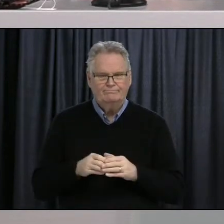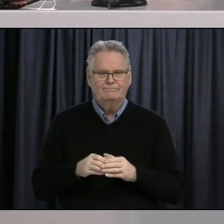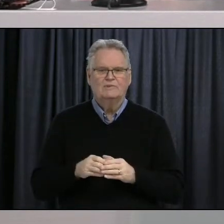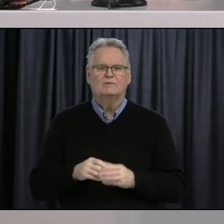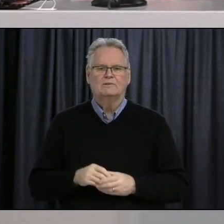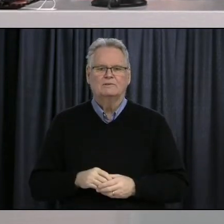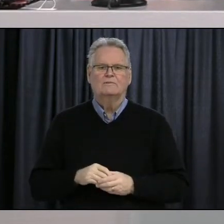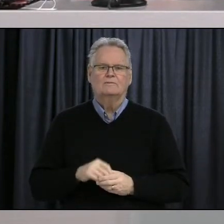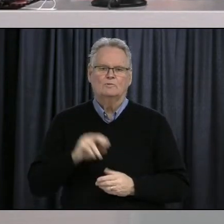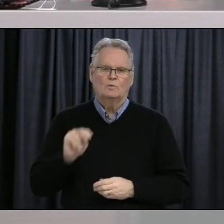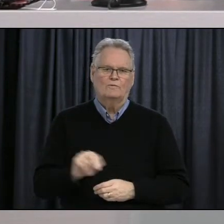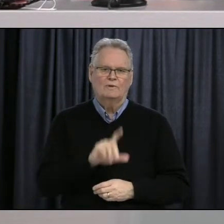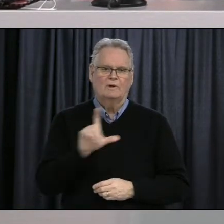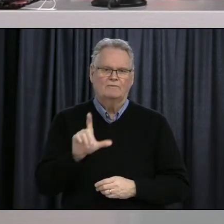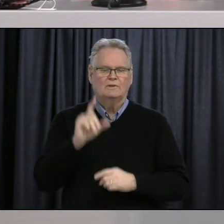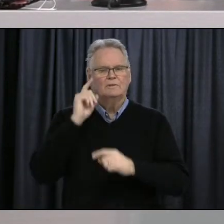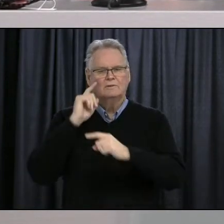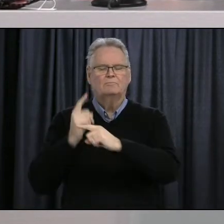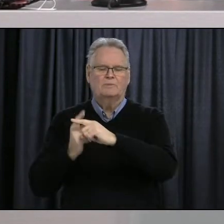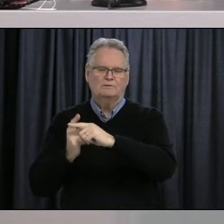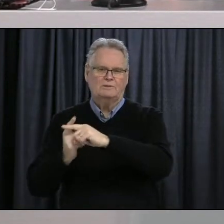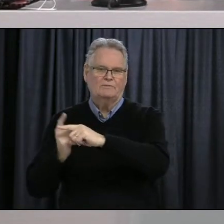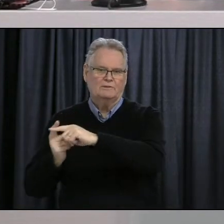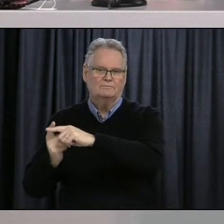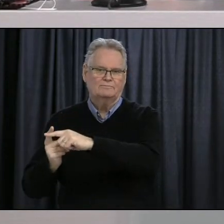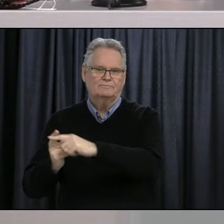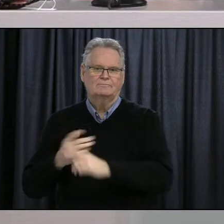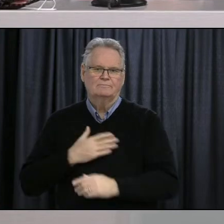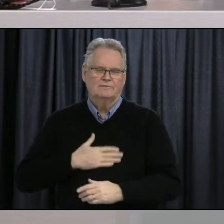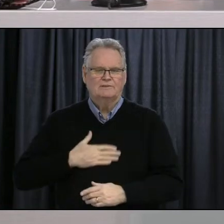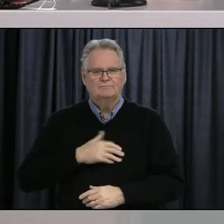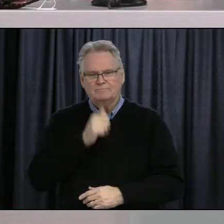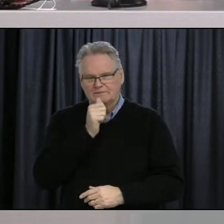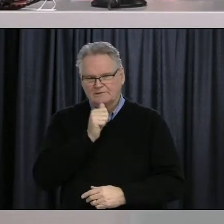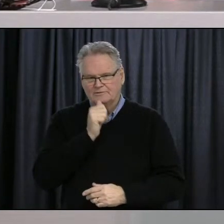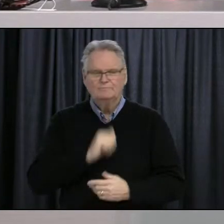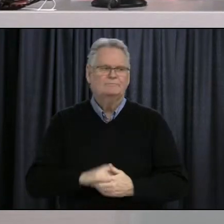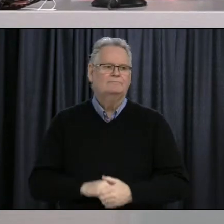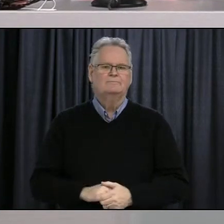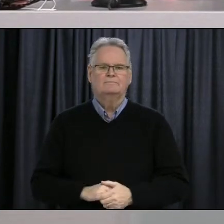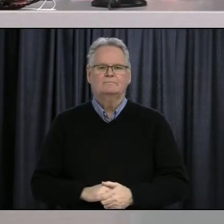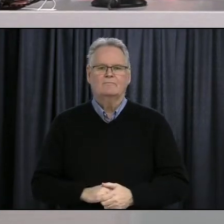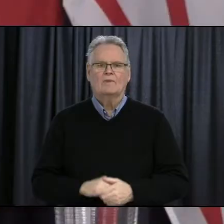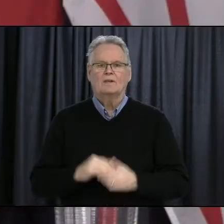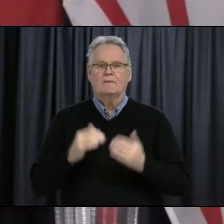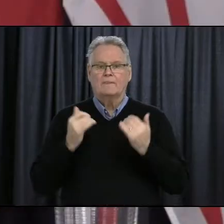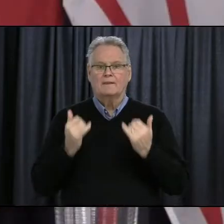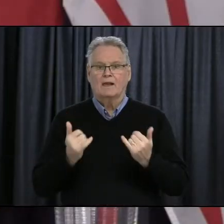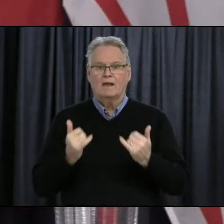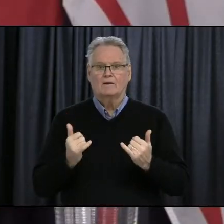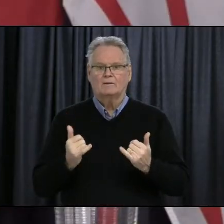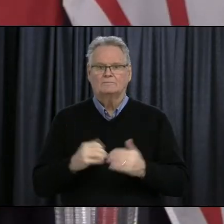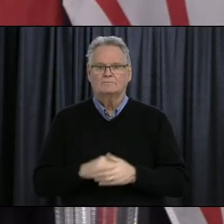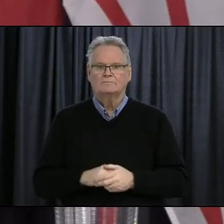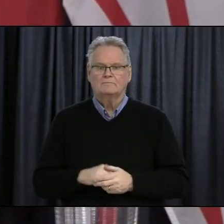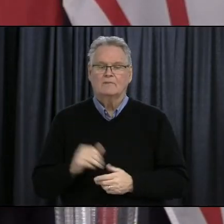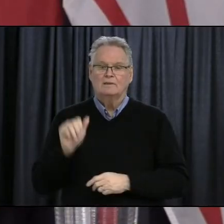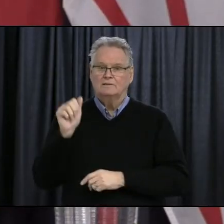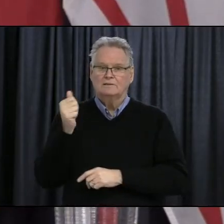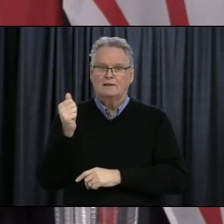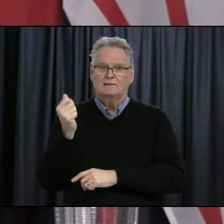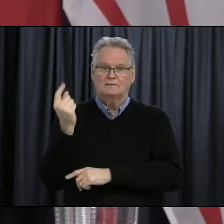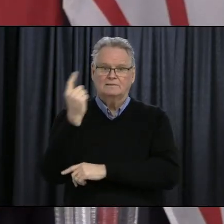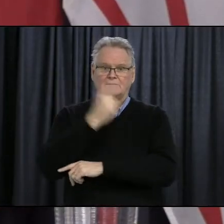Well, thank you, Dr. Fitzgerald. This is, of course, day 10 of our heightened alert status. And though we have seen an expected fluctuation